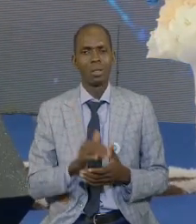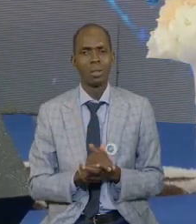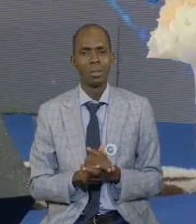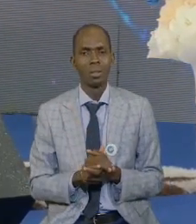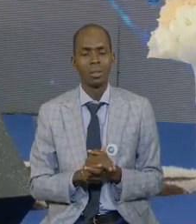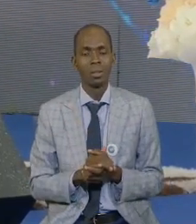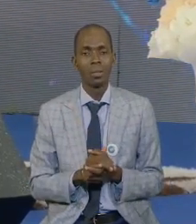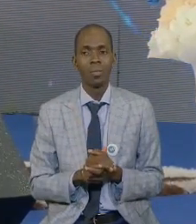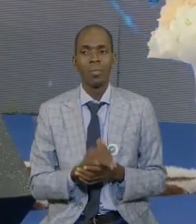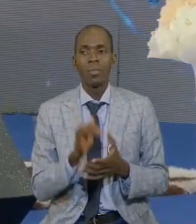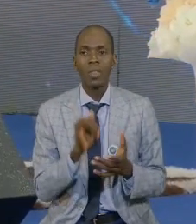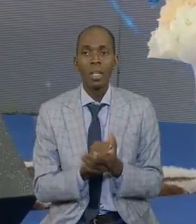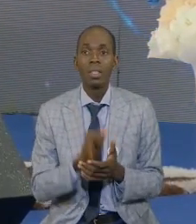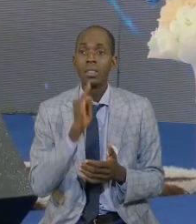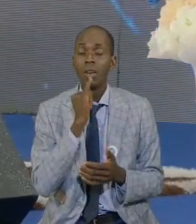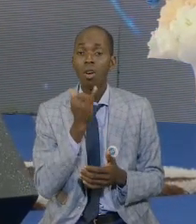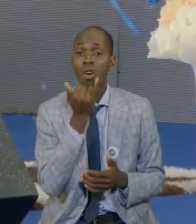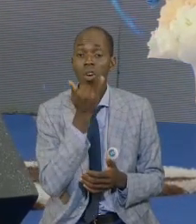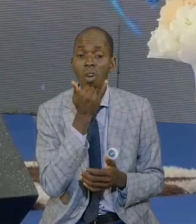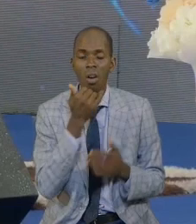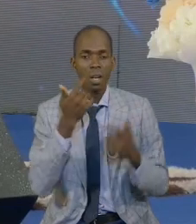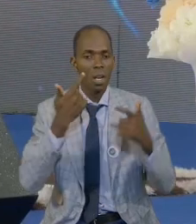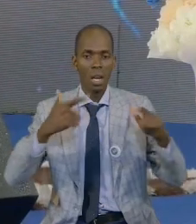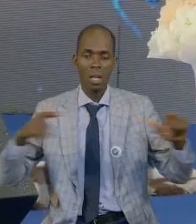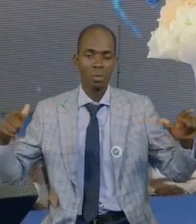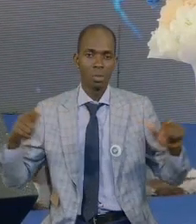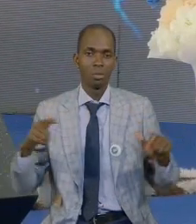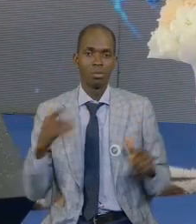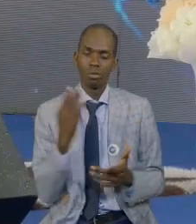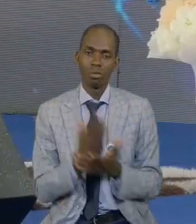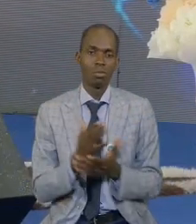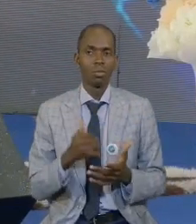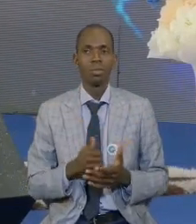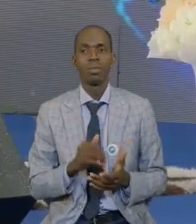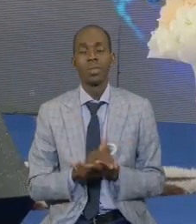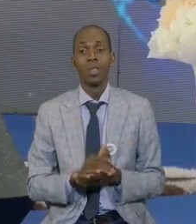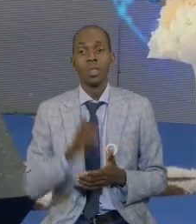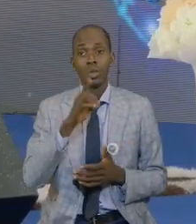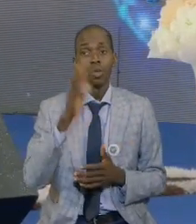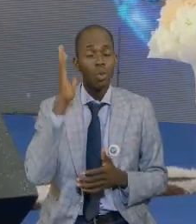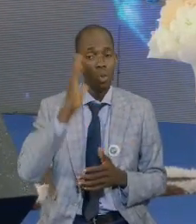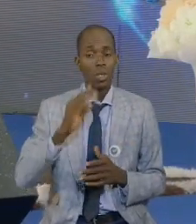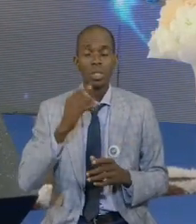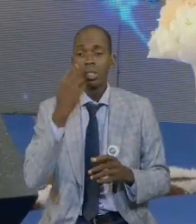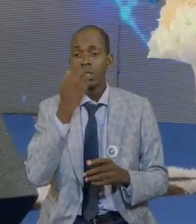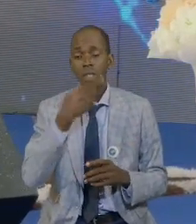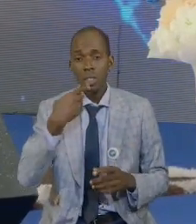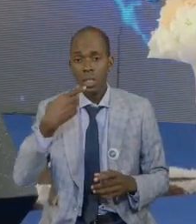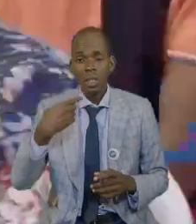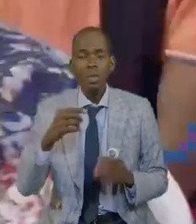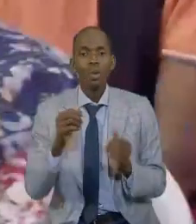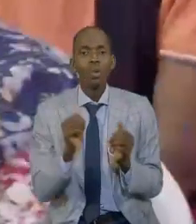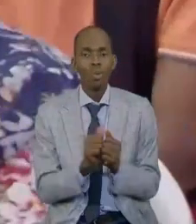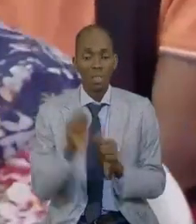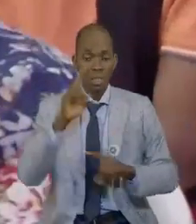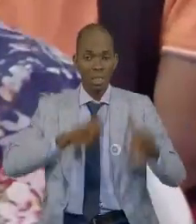that's a wrong language your speak with new tongues